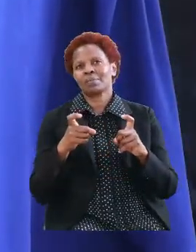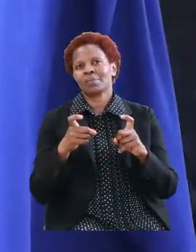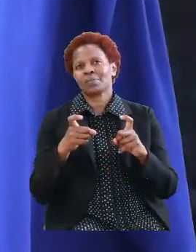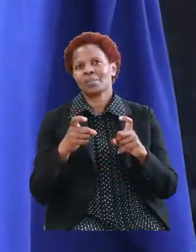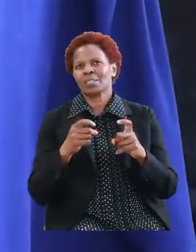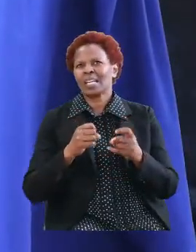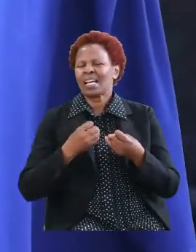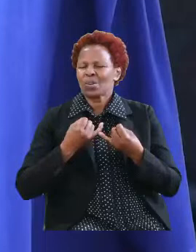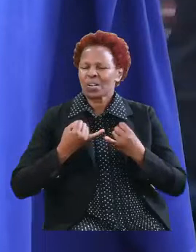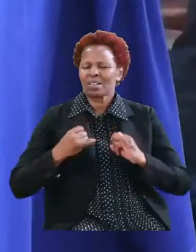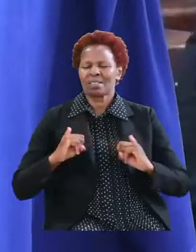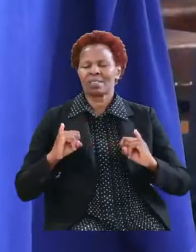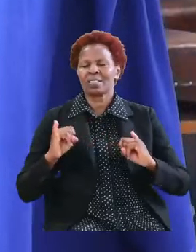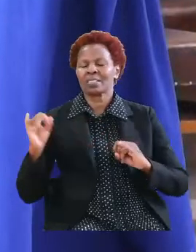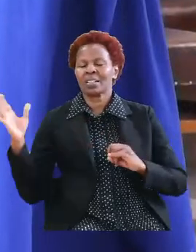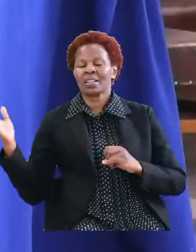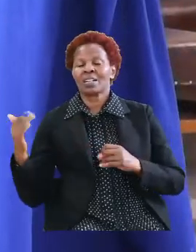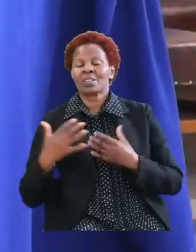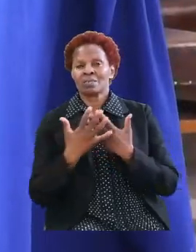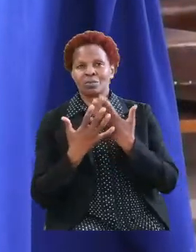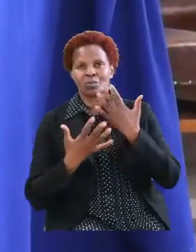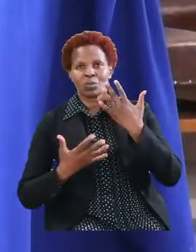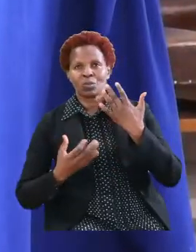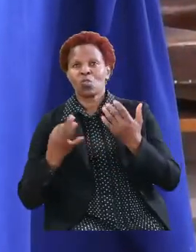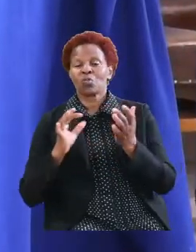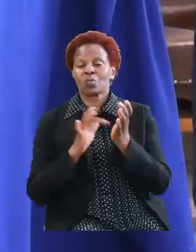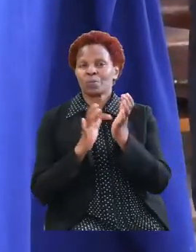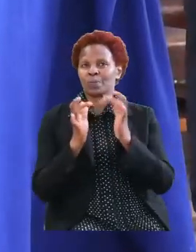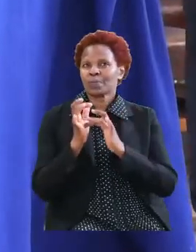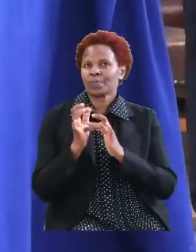To wash me with the blood of your Son Jesus Christ,